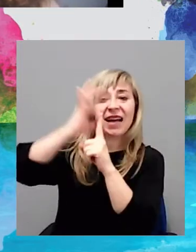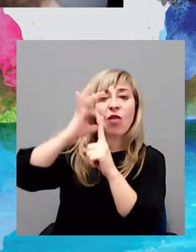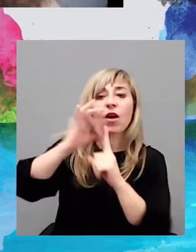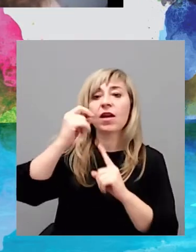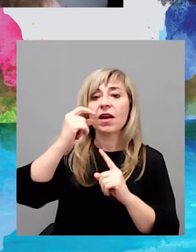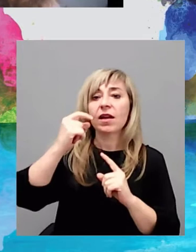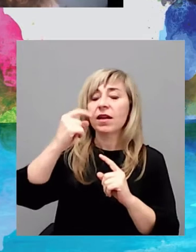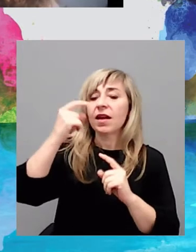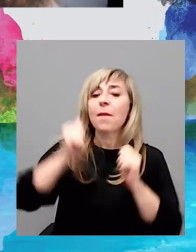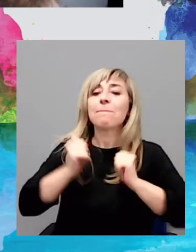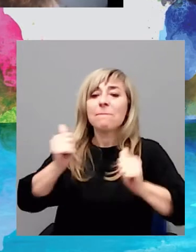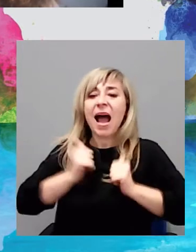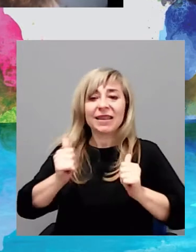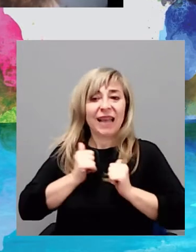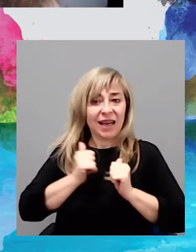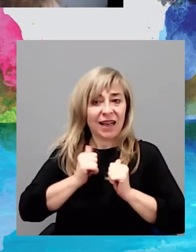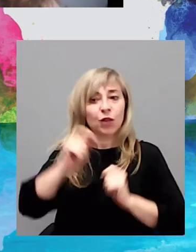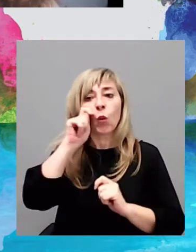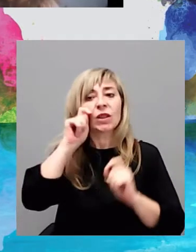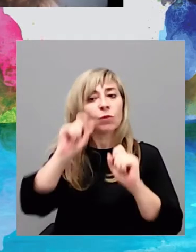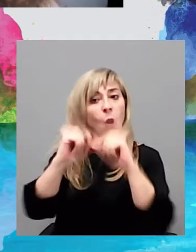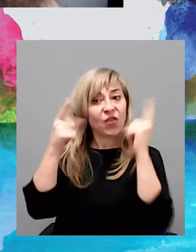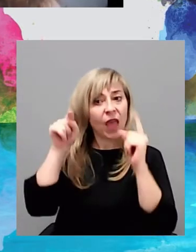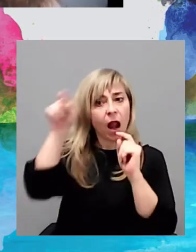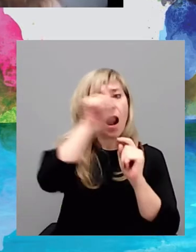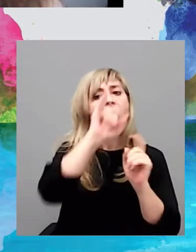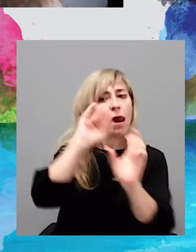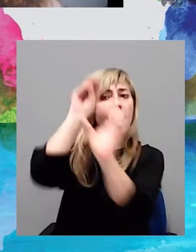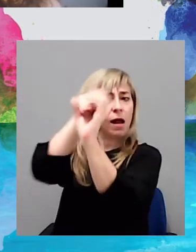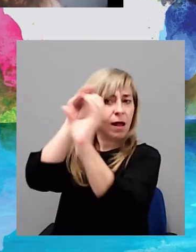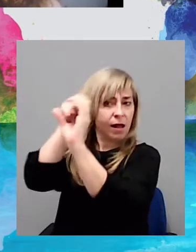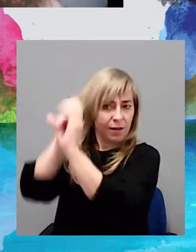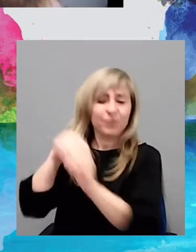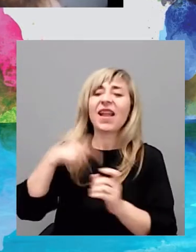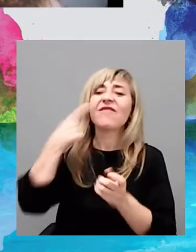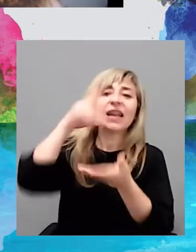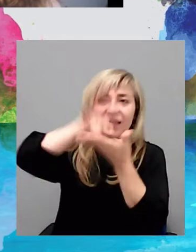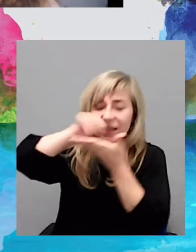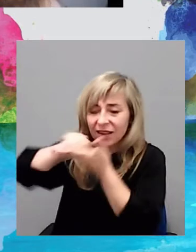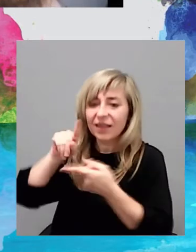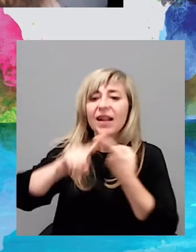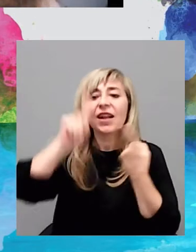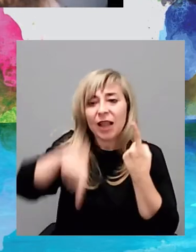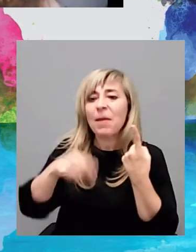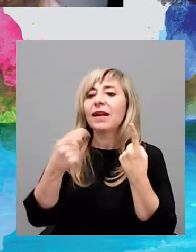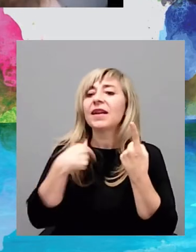Andalusia in official tourism studies. And the second objective was to get